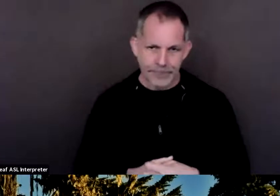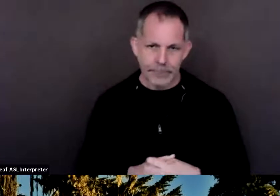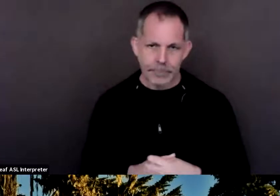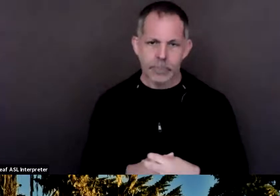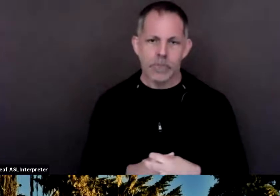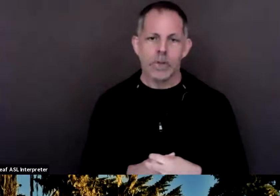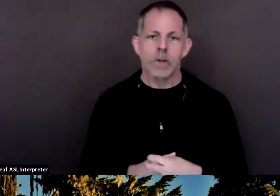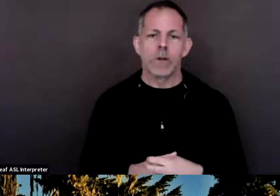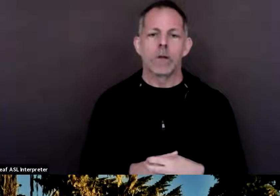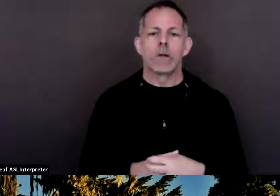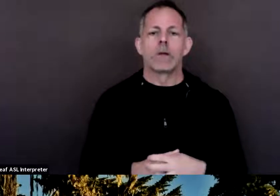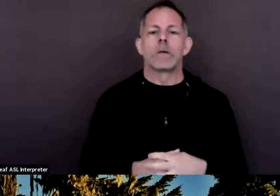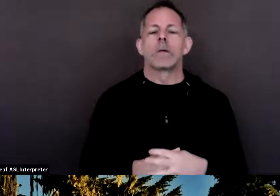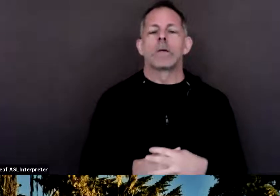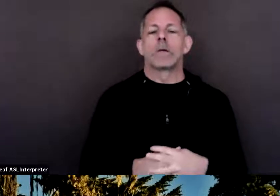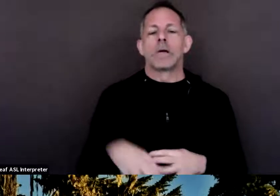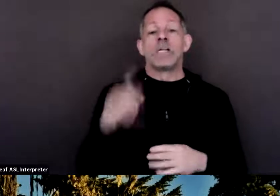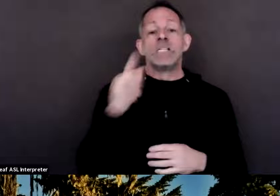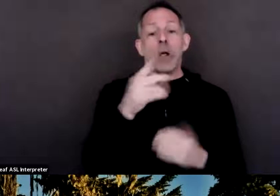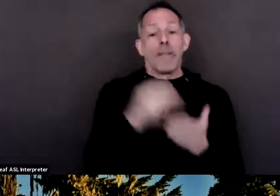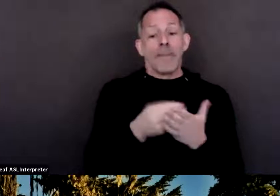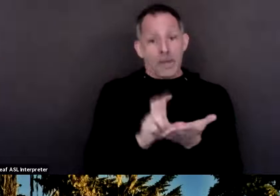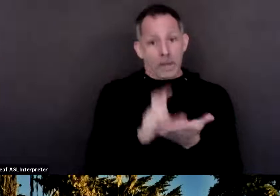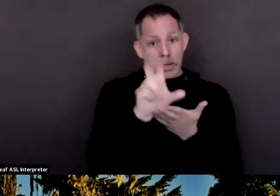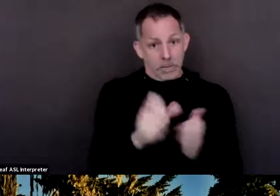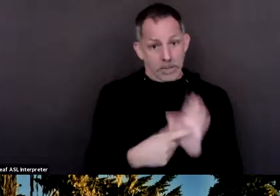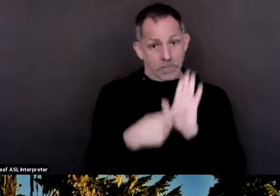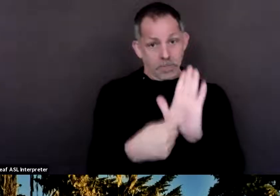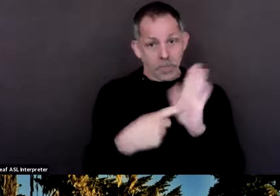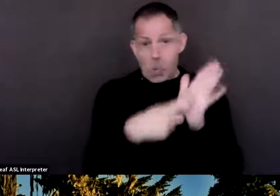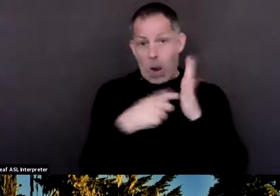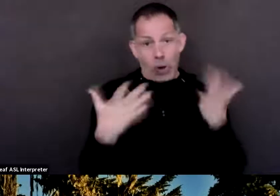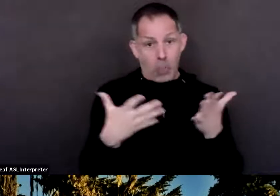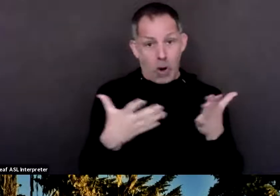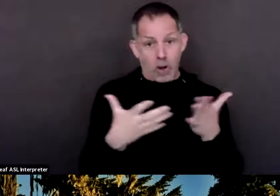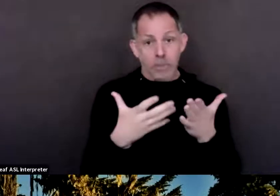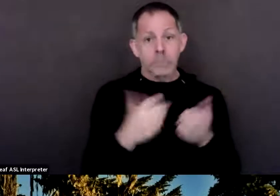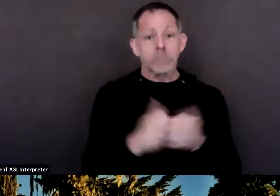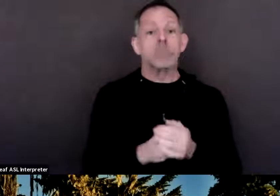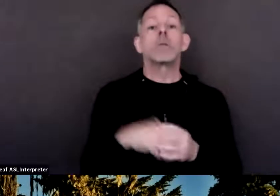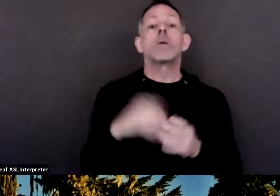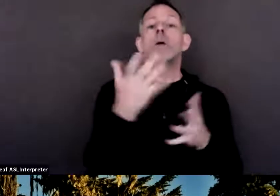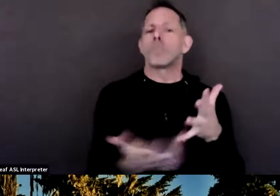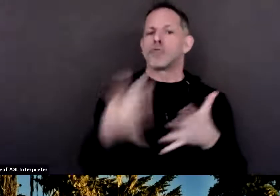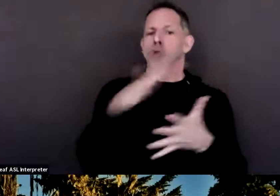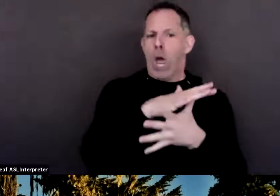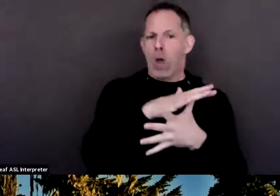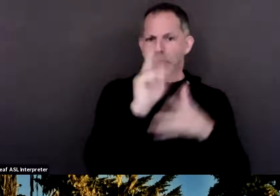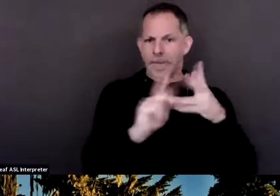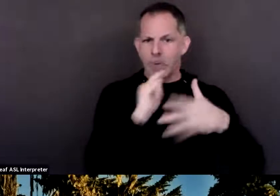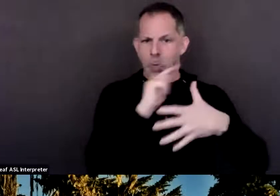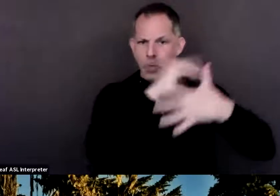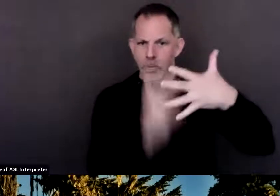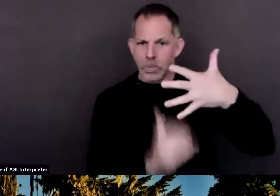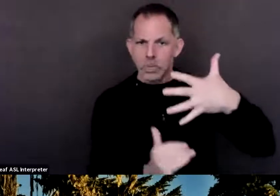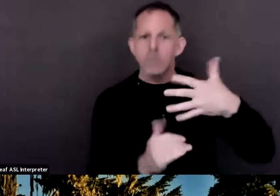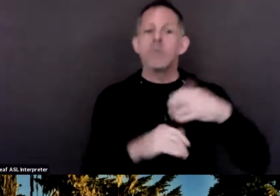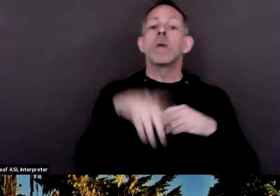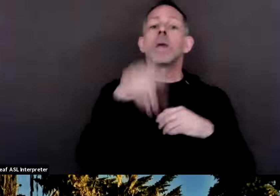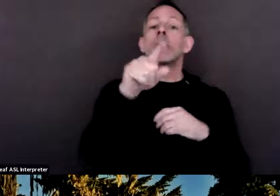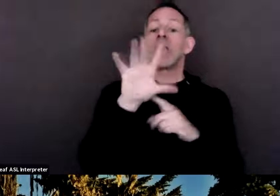requires the following. We must give priority to households at or below 50% area median income, so they will be given